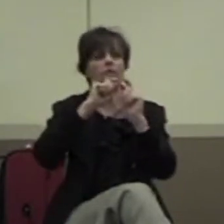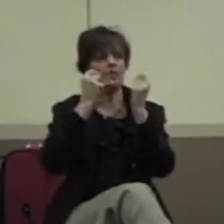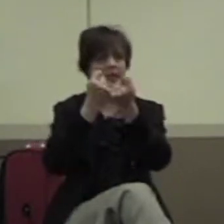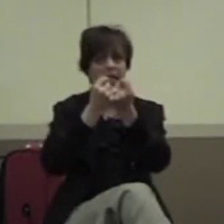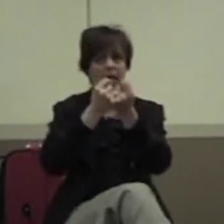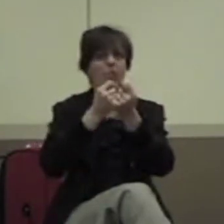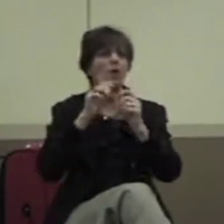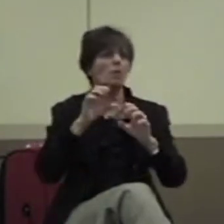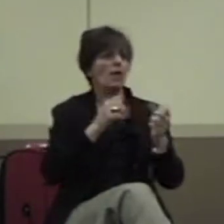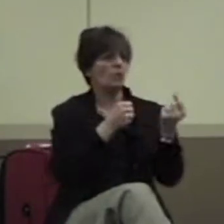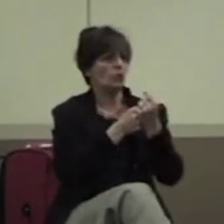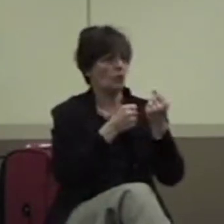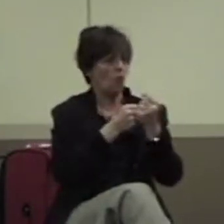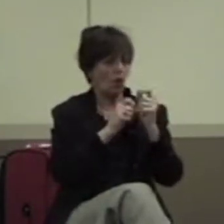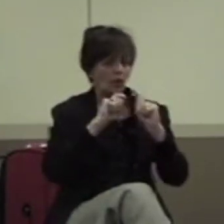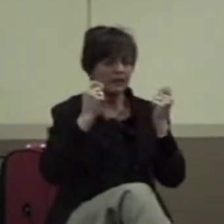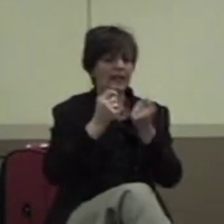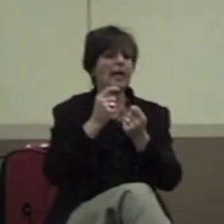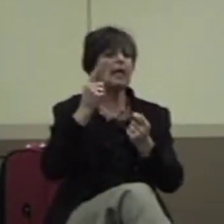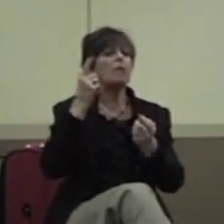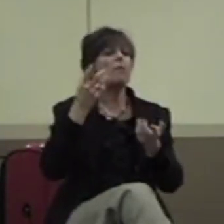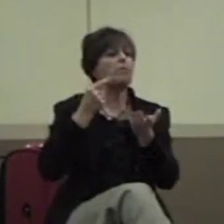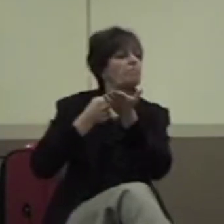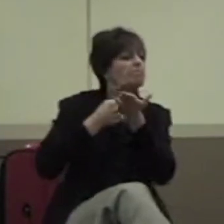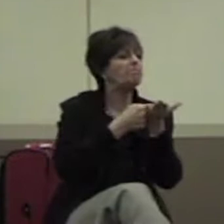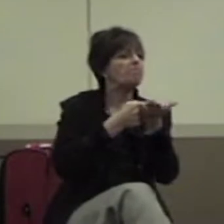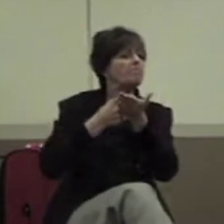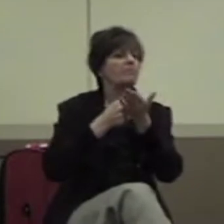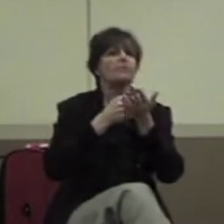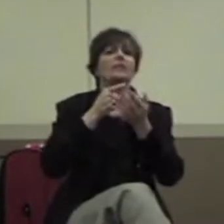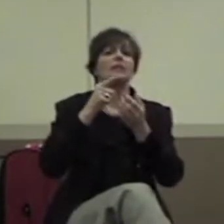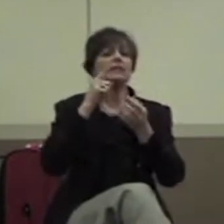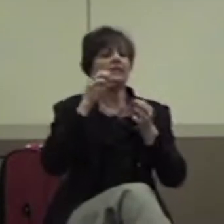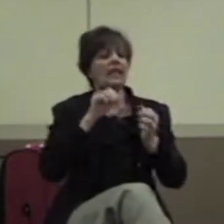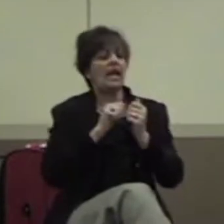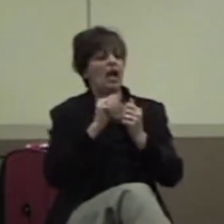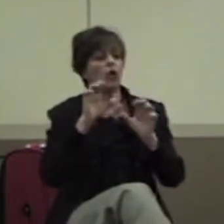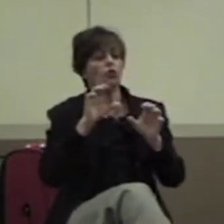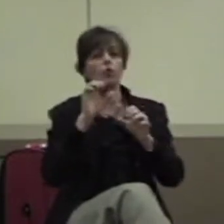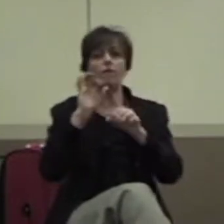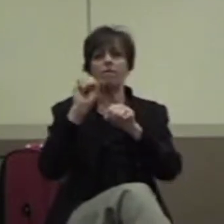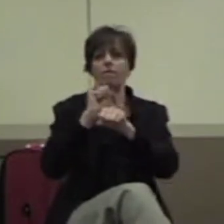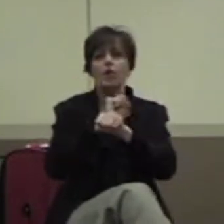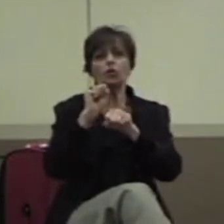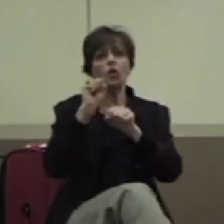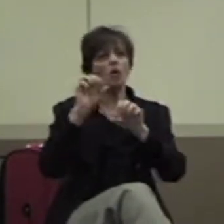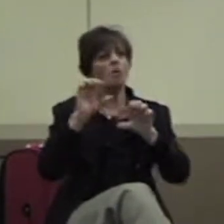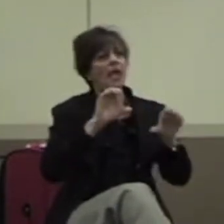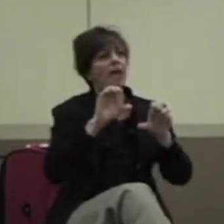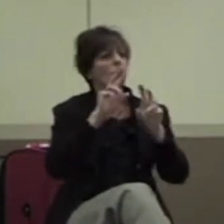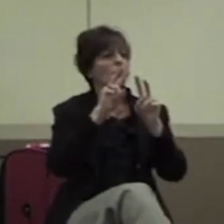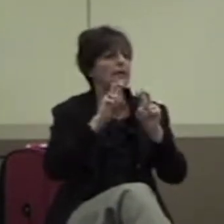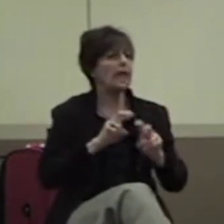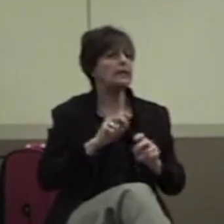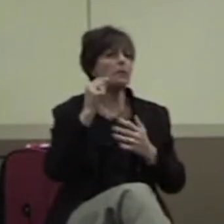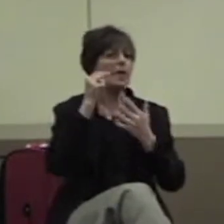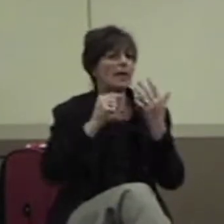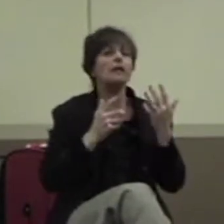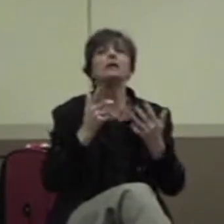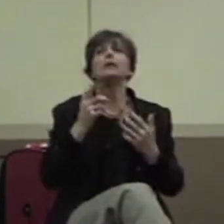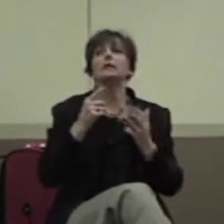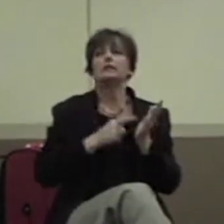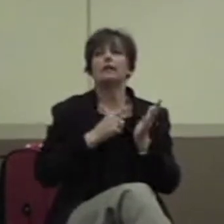team. We would brainstorm. We would decide, how are we going to do this functional behavior assessment? Do we need to do a functional,